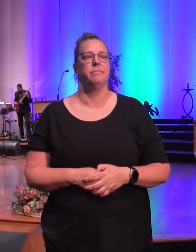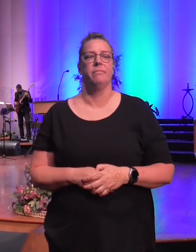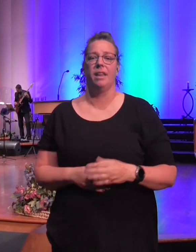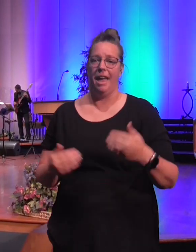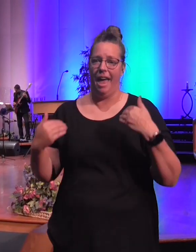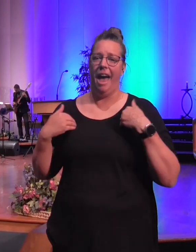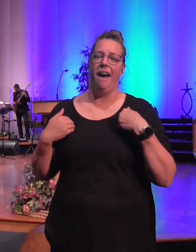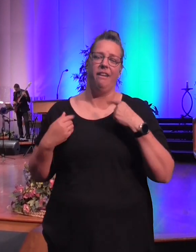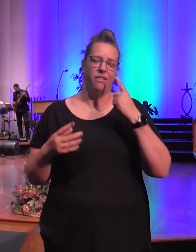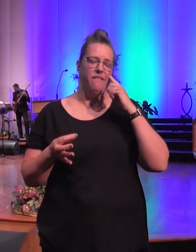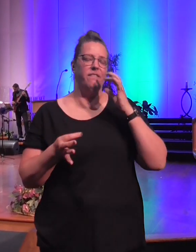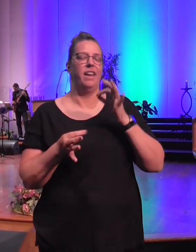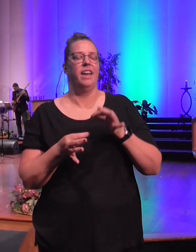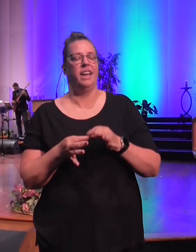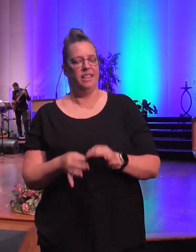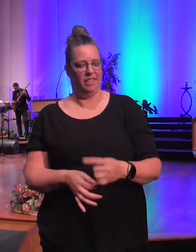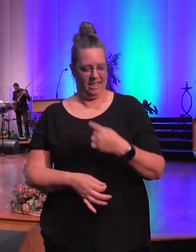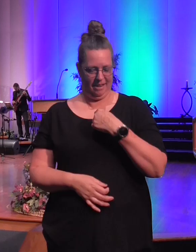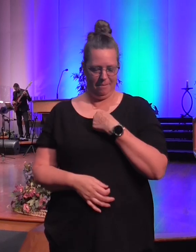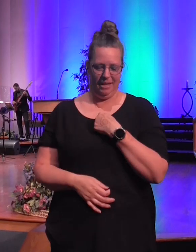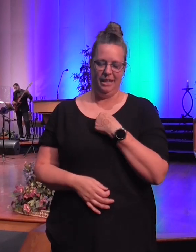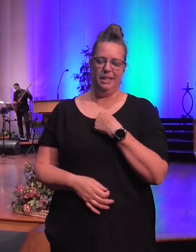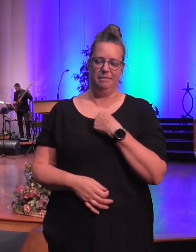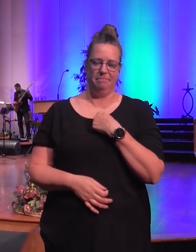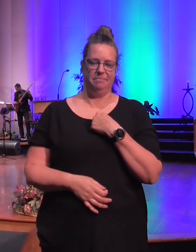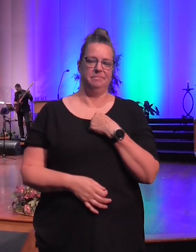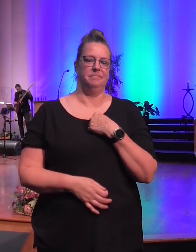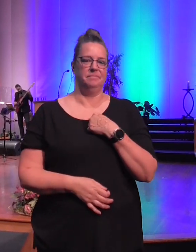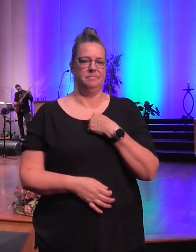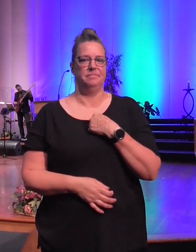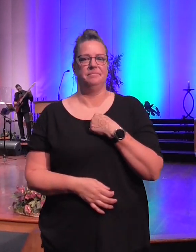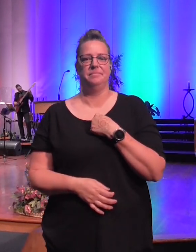Have a little faith in me.